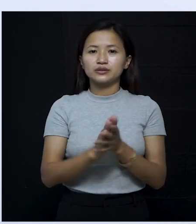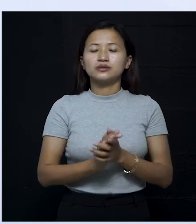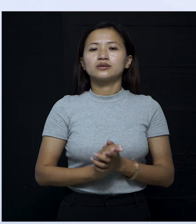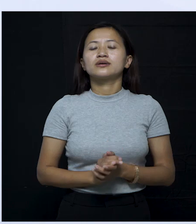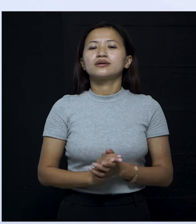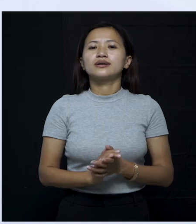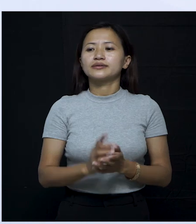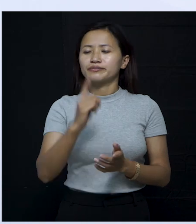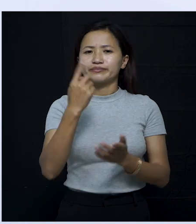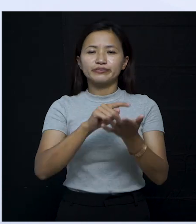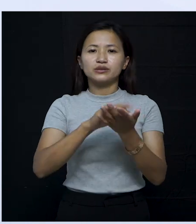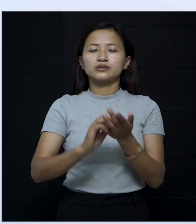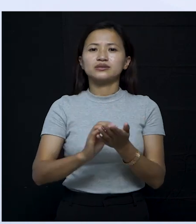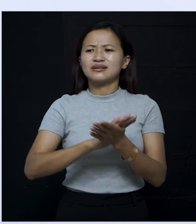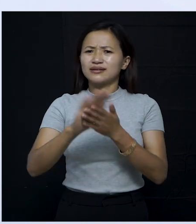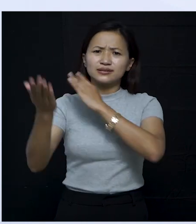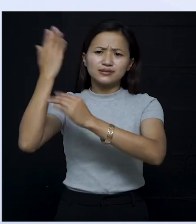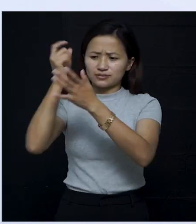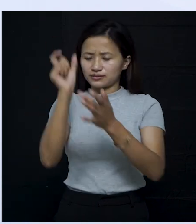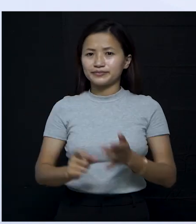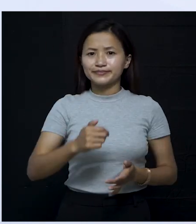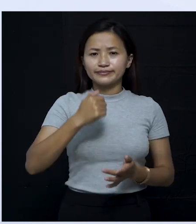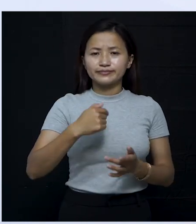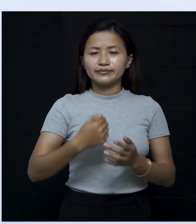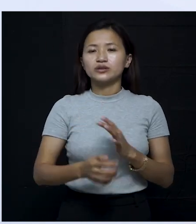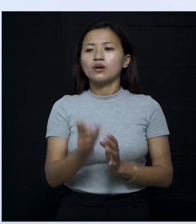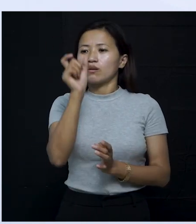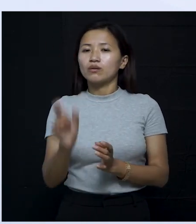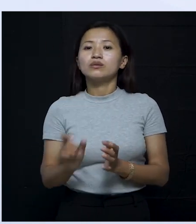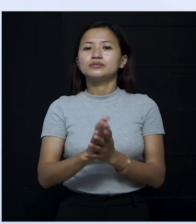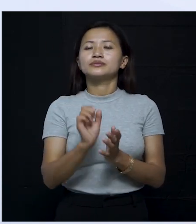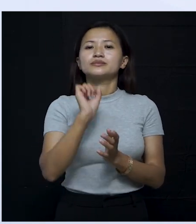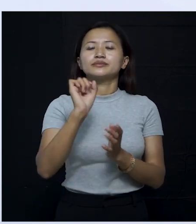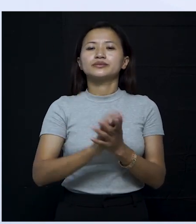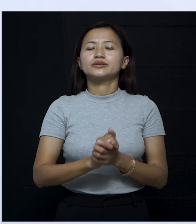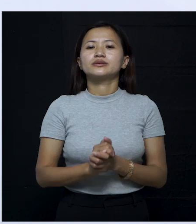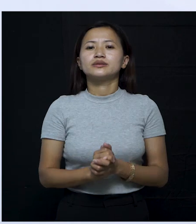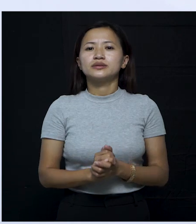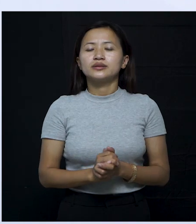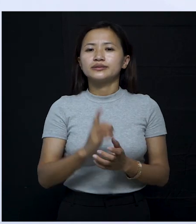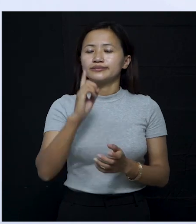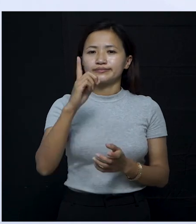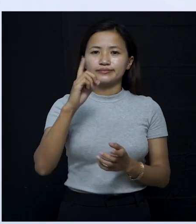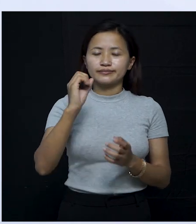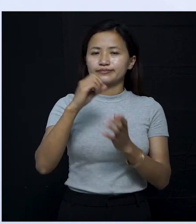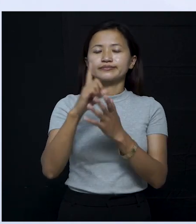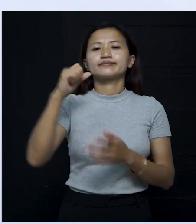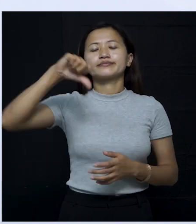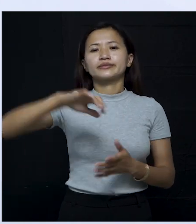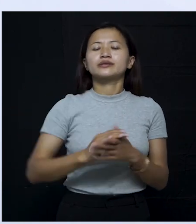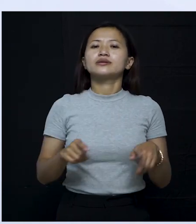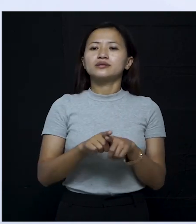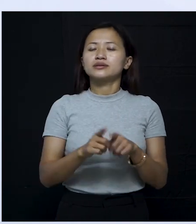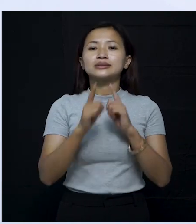is the history and personality, that is, you have already done it in class 9, okay? And in class 10, we will be